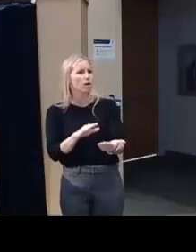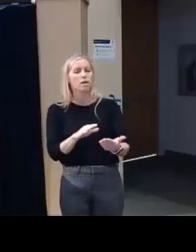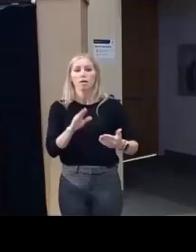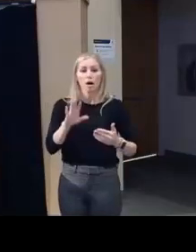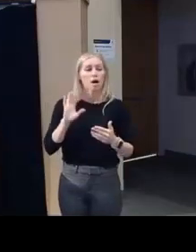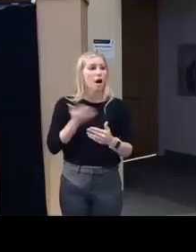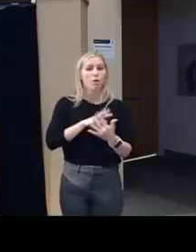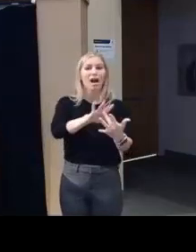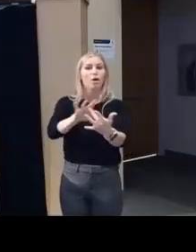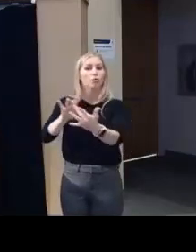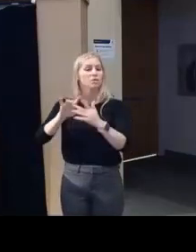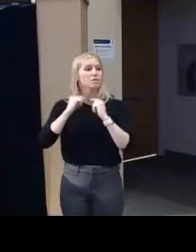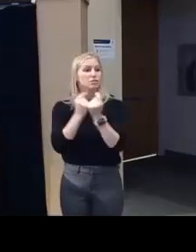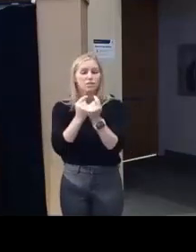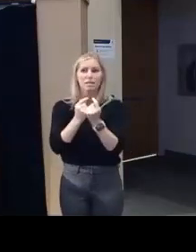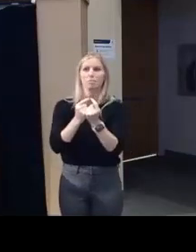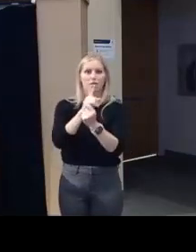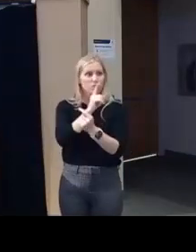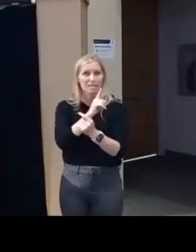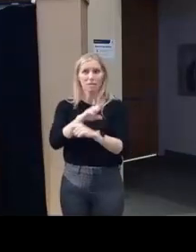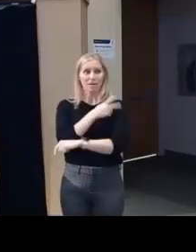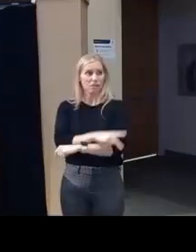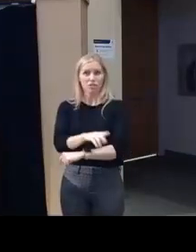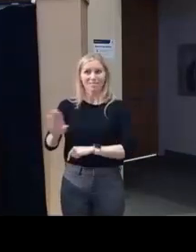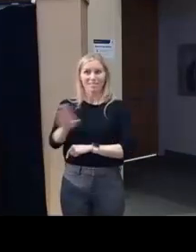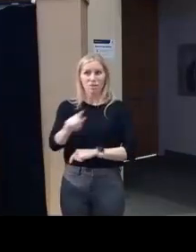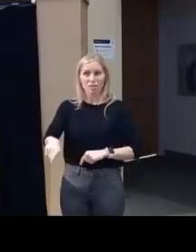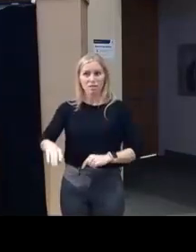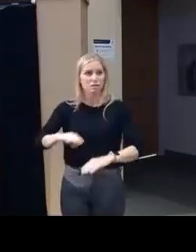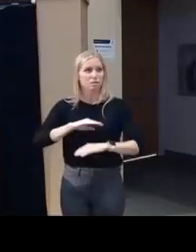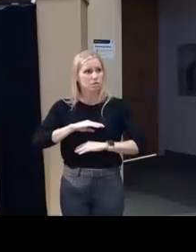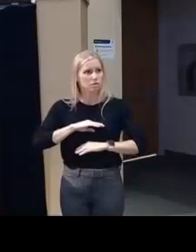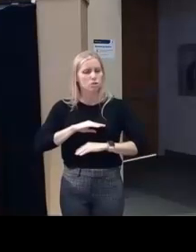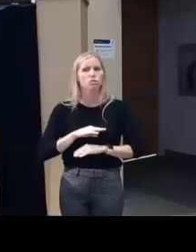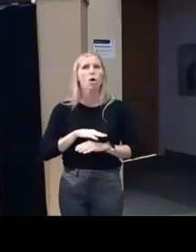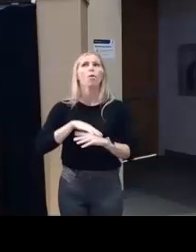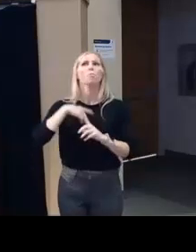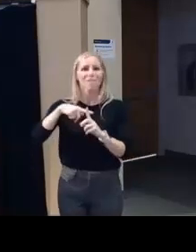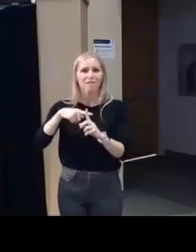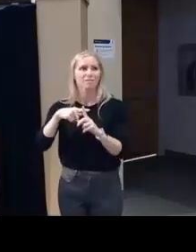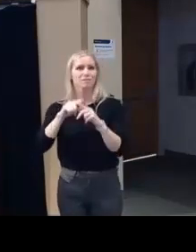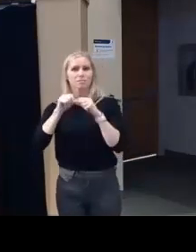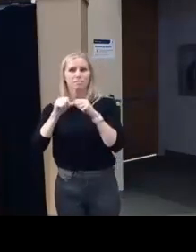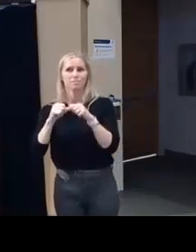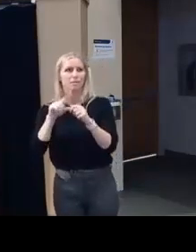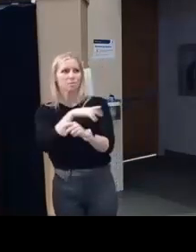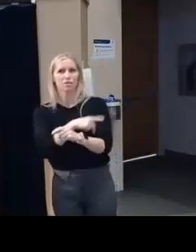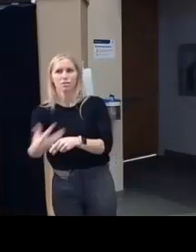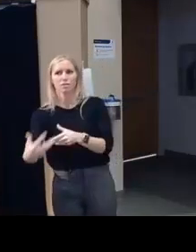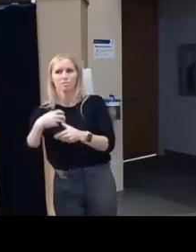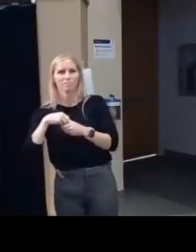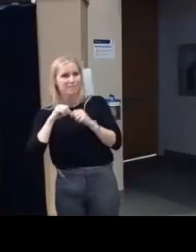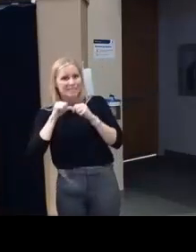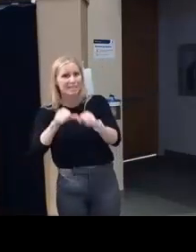has been able to meet the needs of our patients and keep patients engaged. Substance use disorder treatment is challenging in some